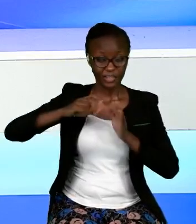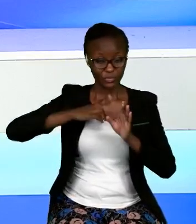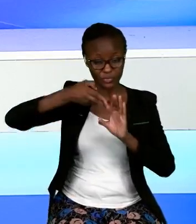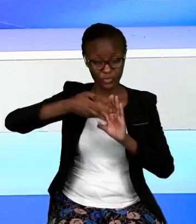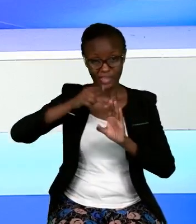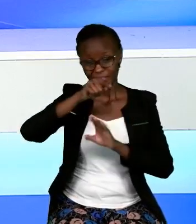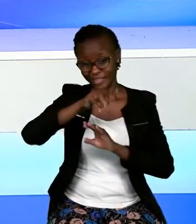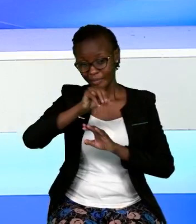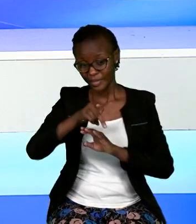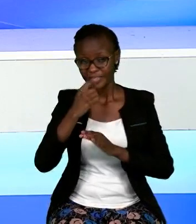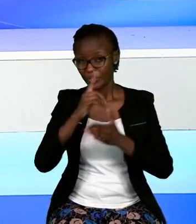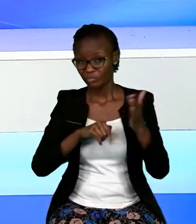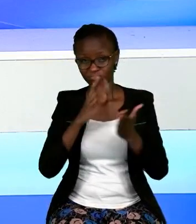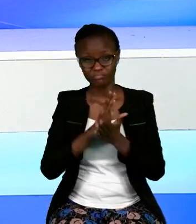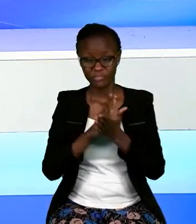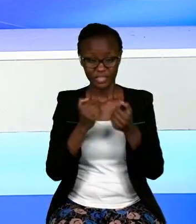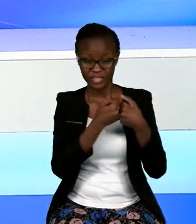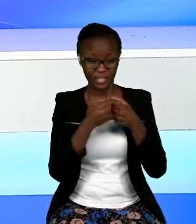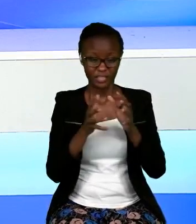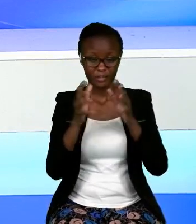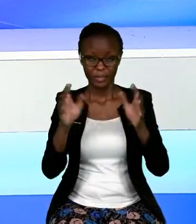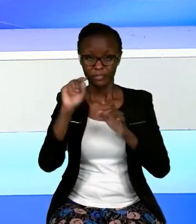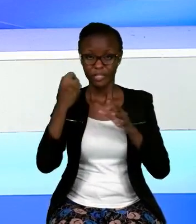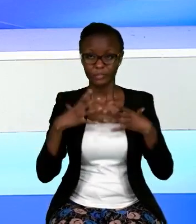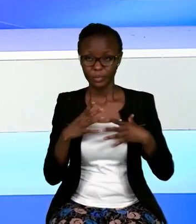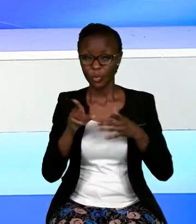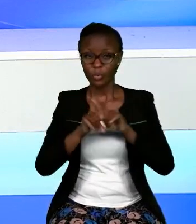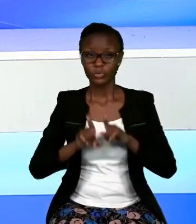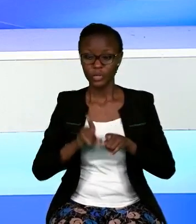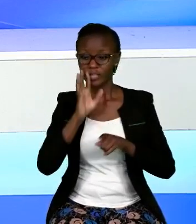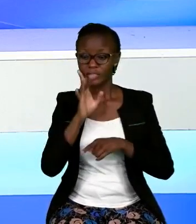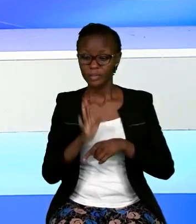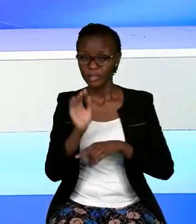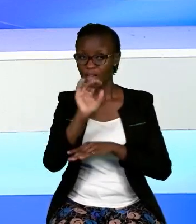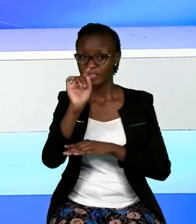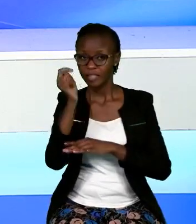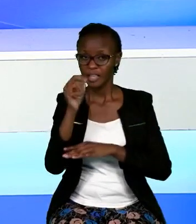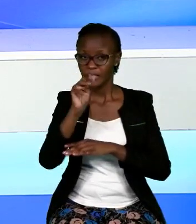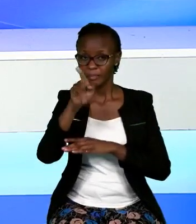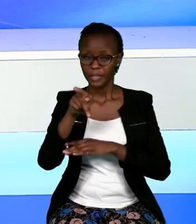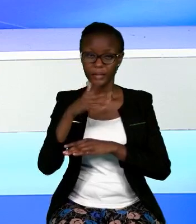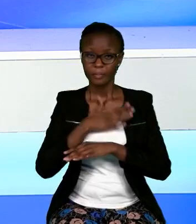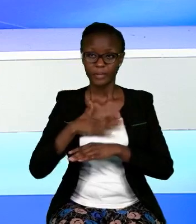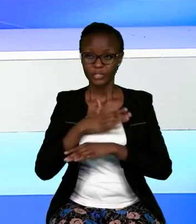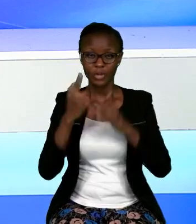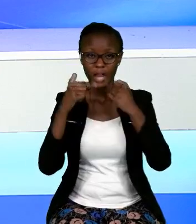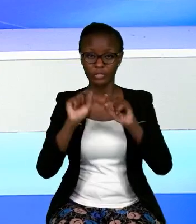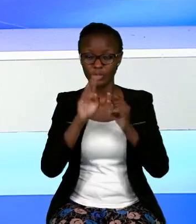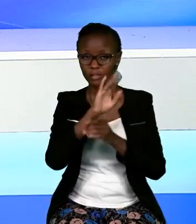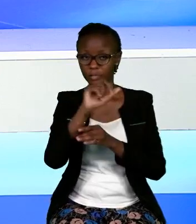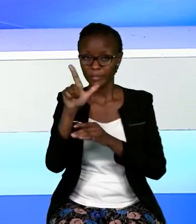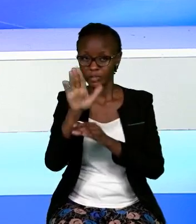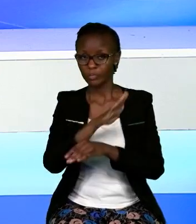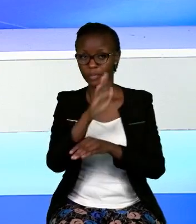described as a burden to Kenyans. Speaker of the National Assembly, Justin Muturi, has urged Kenyan legislators to introduce a bill to Parliament